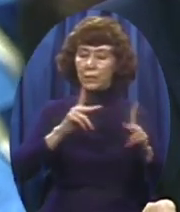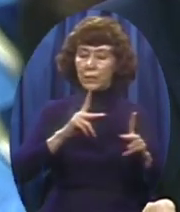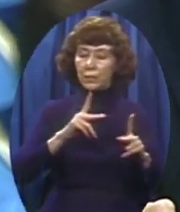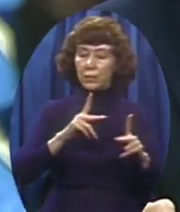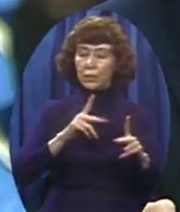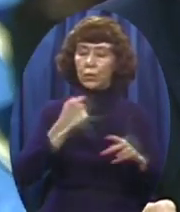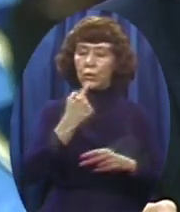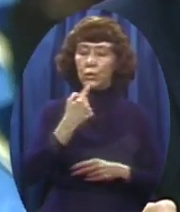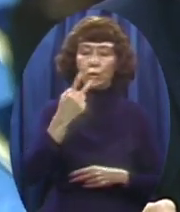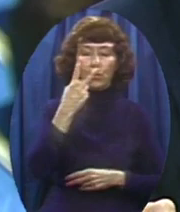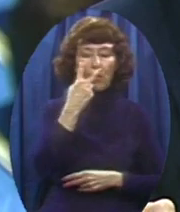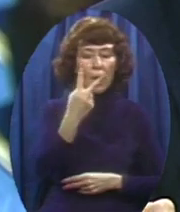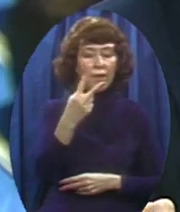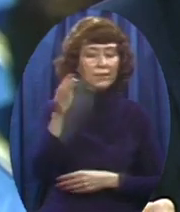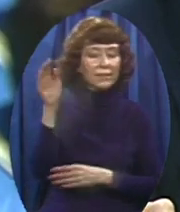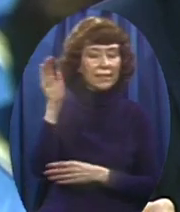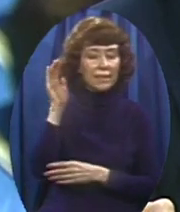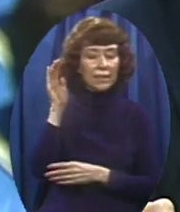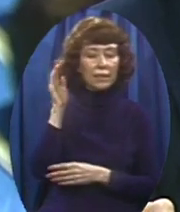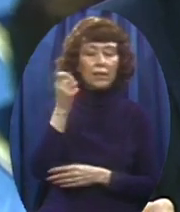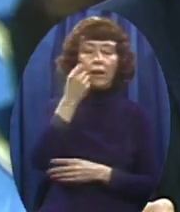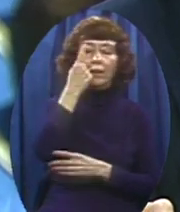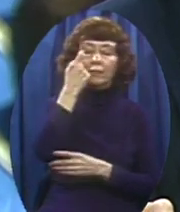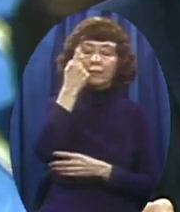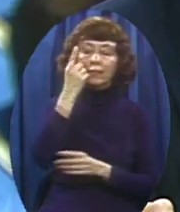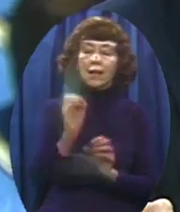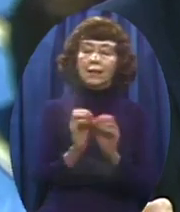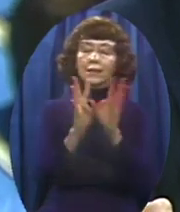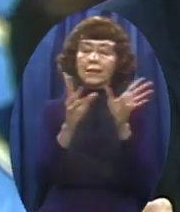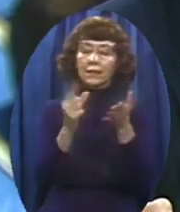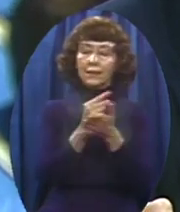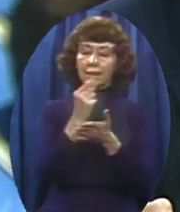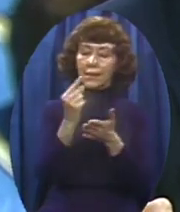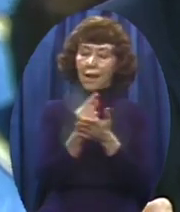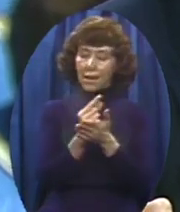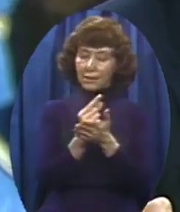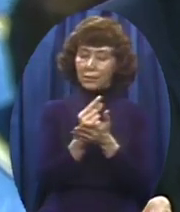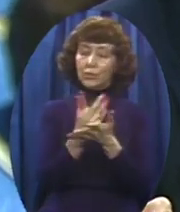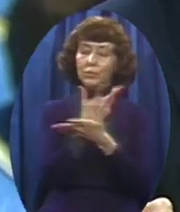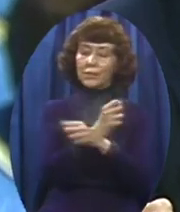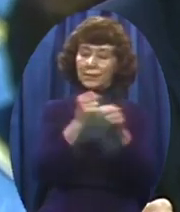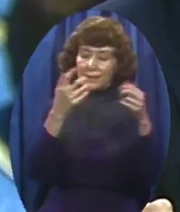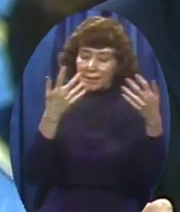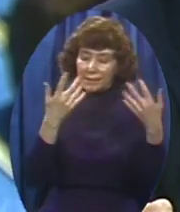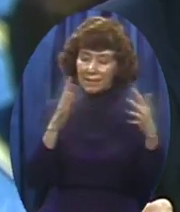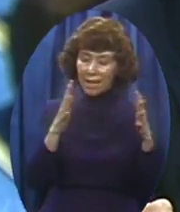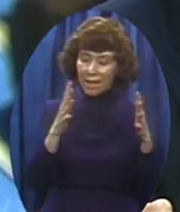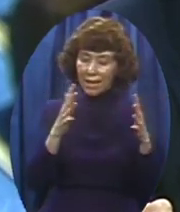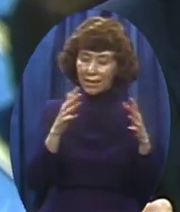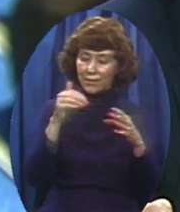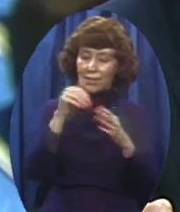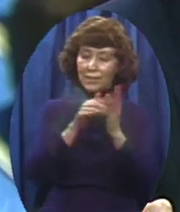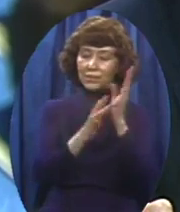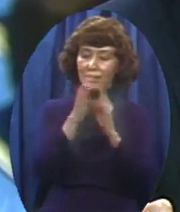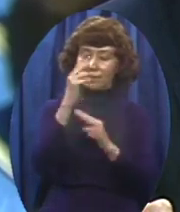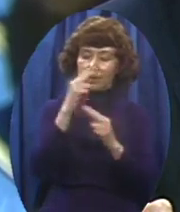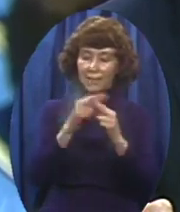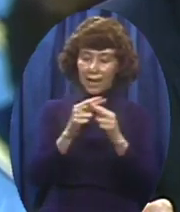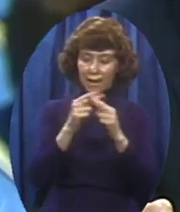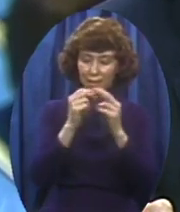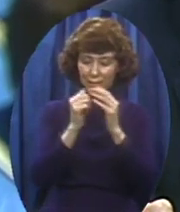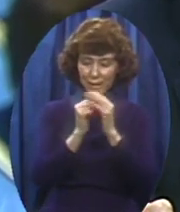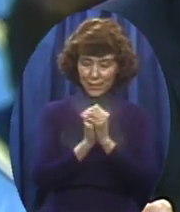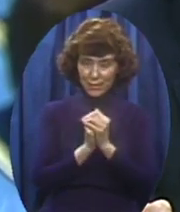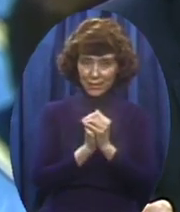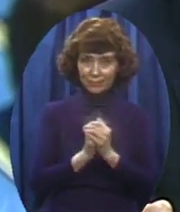again today by revelation of the glorified Christ, in whose name I ask this prayer, amen. While our